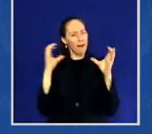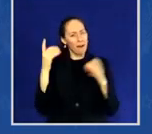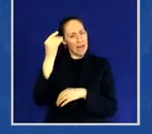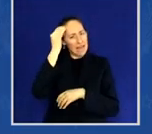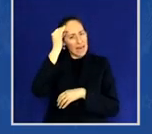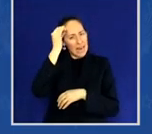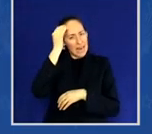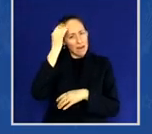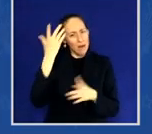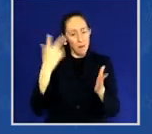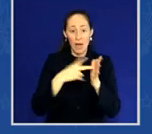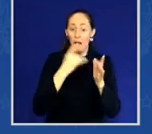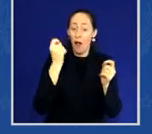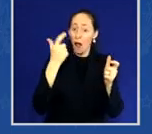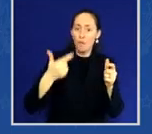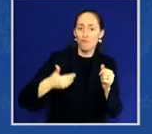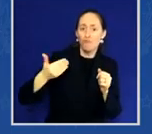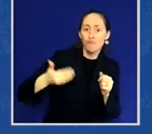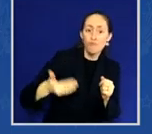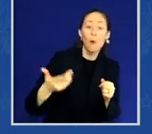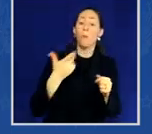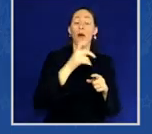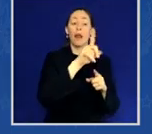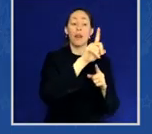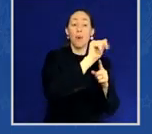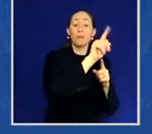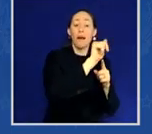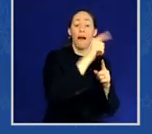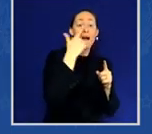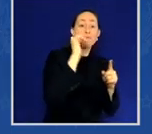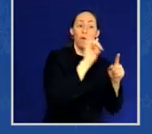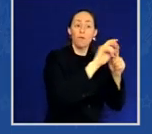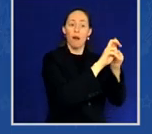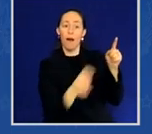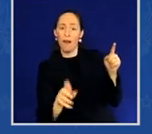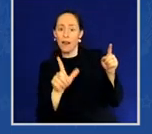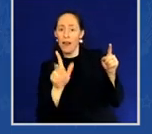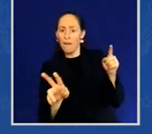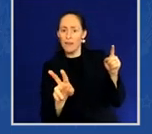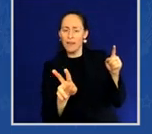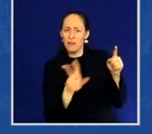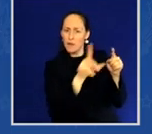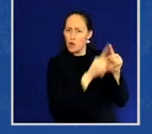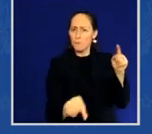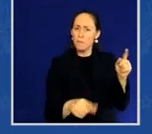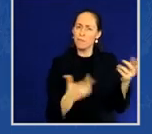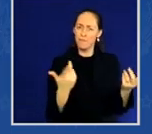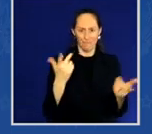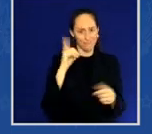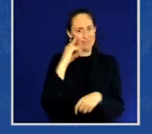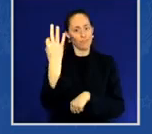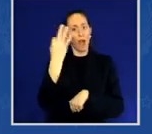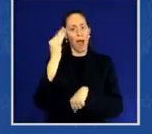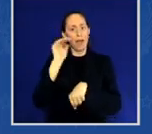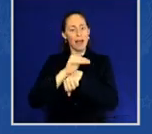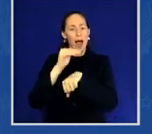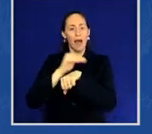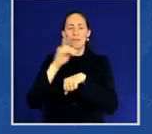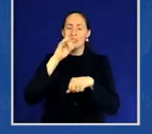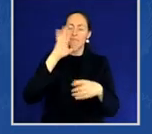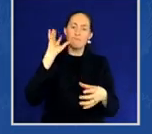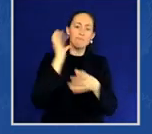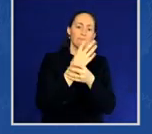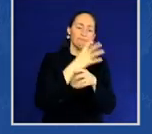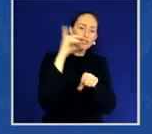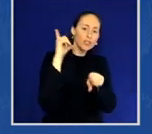Los Angeles and Las Vegas, a route that I imagine could be pretty popular on Fridays. Bill, as you've said, your vision